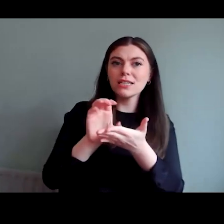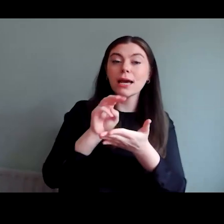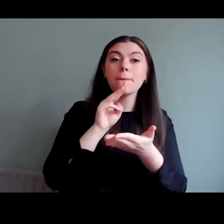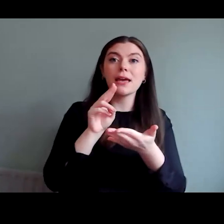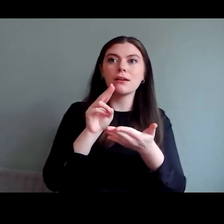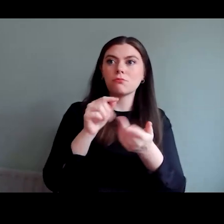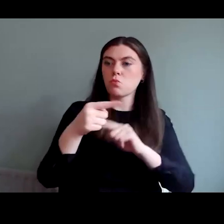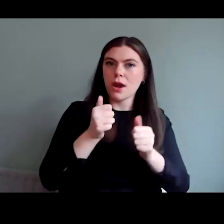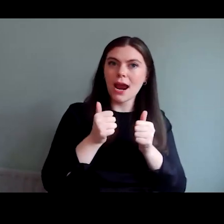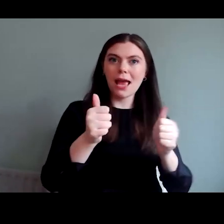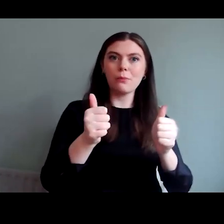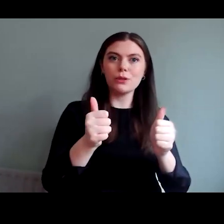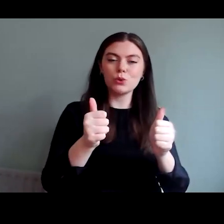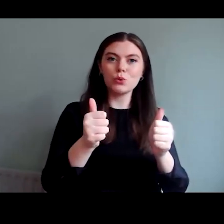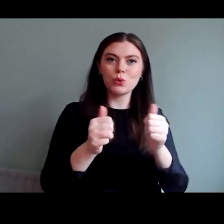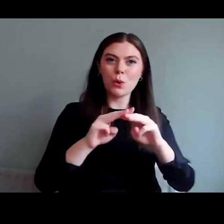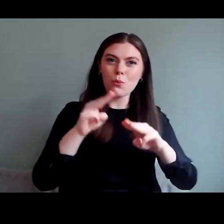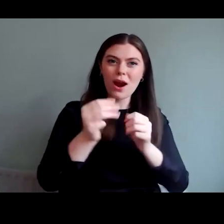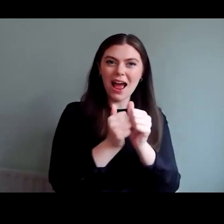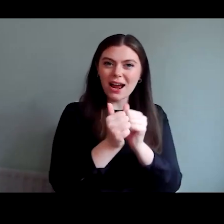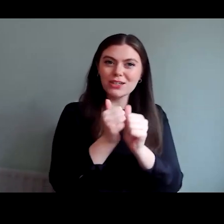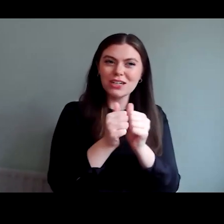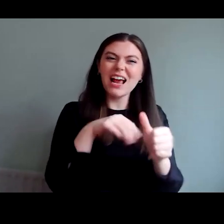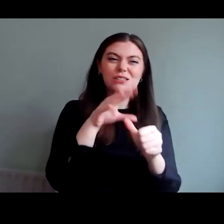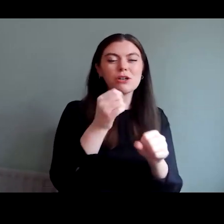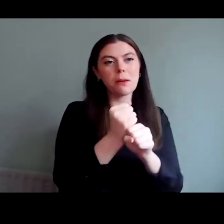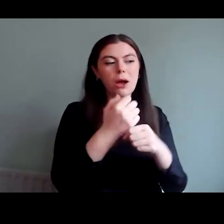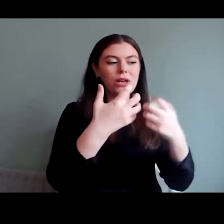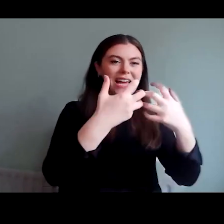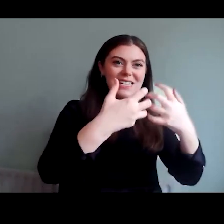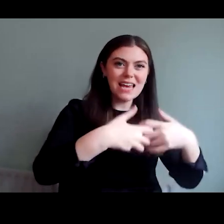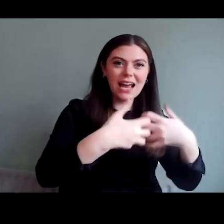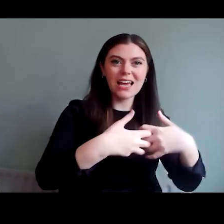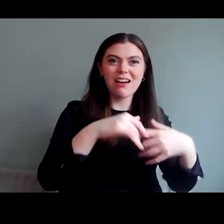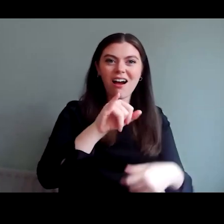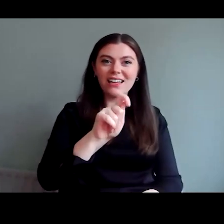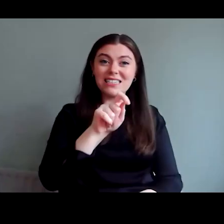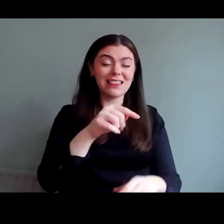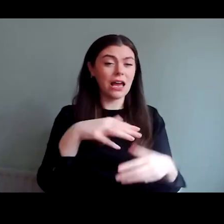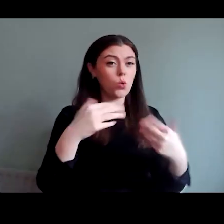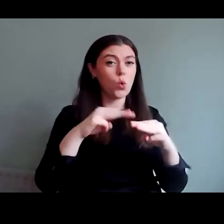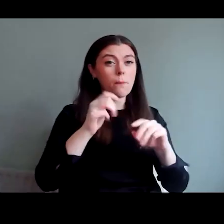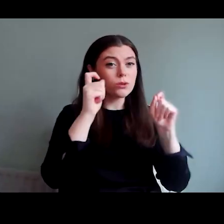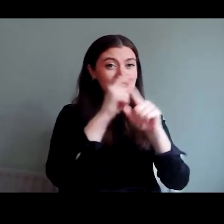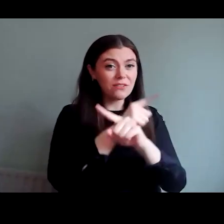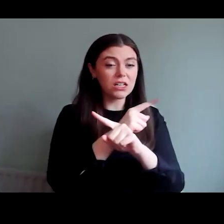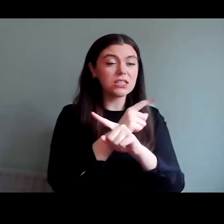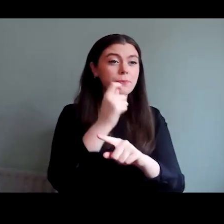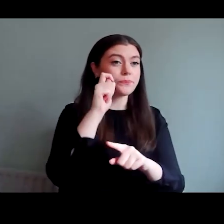take further strides, in particular around our tech and IT. I think that's the part that's been the hardest. I think things that